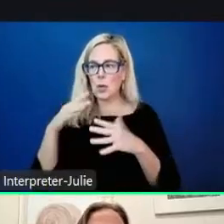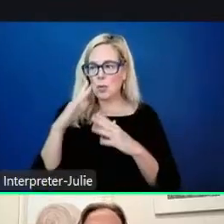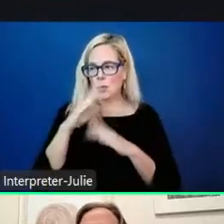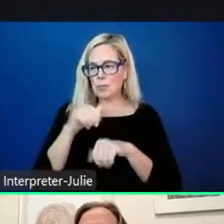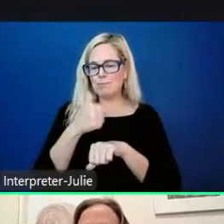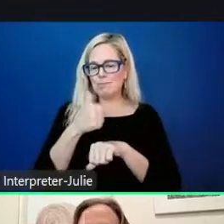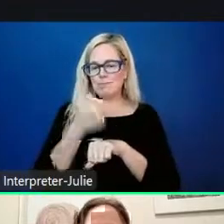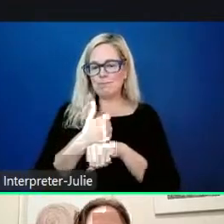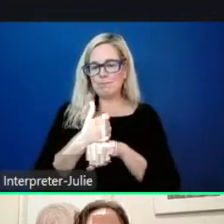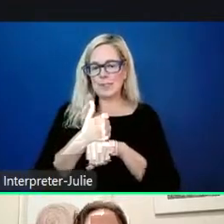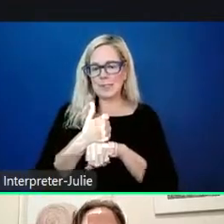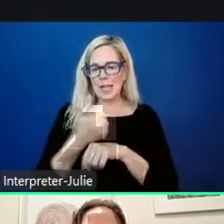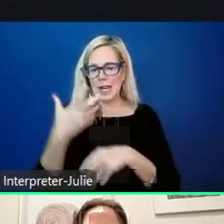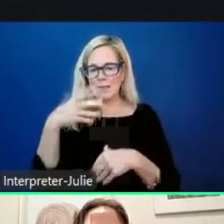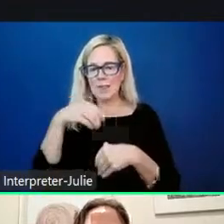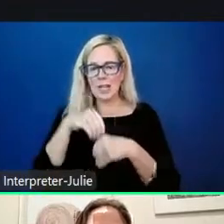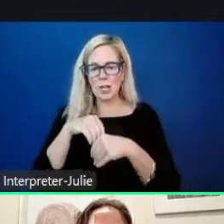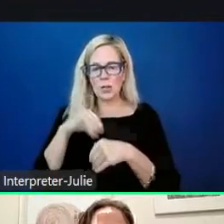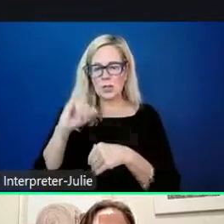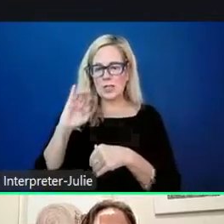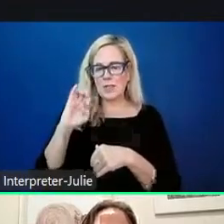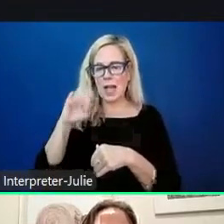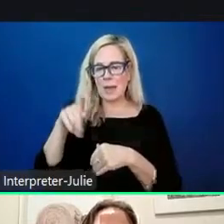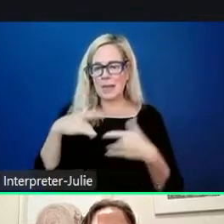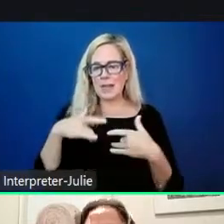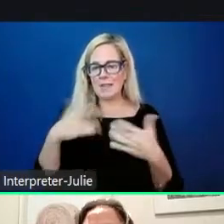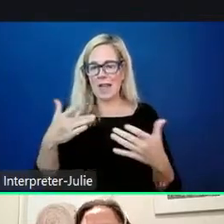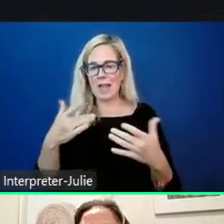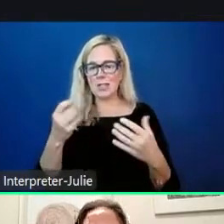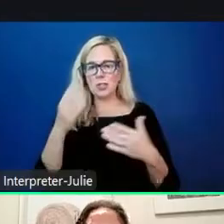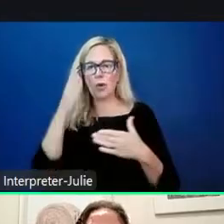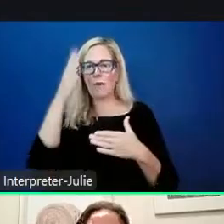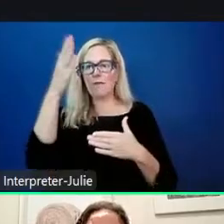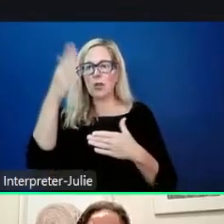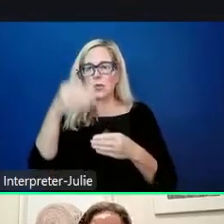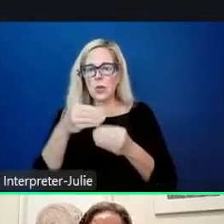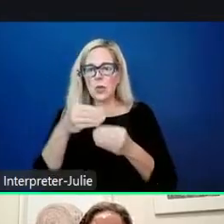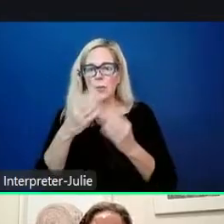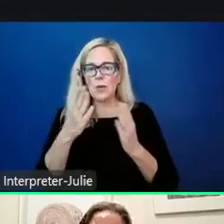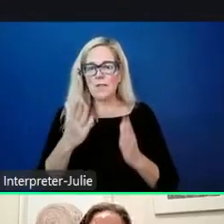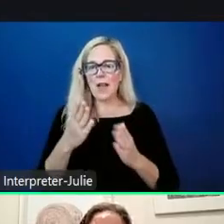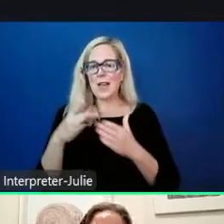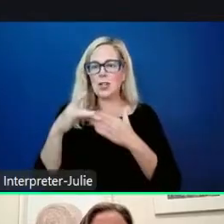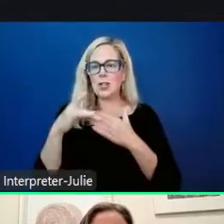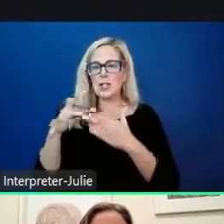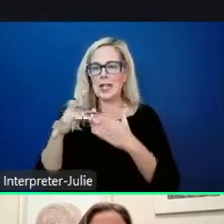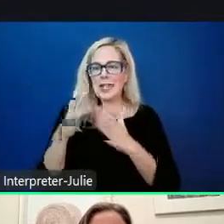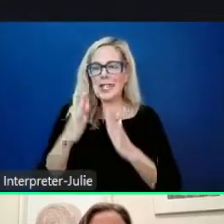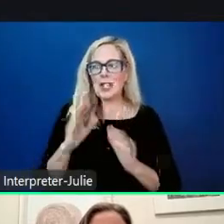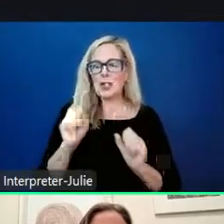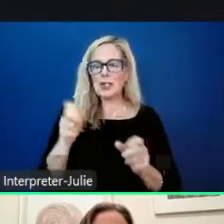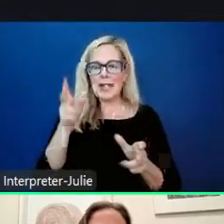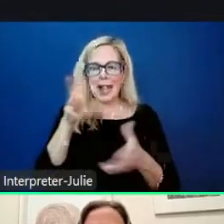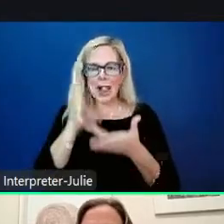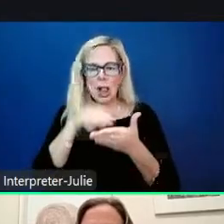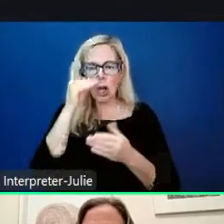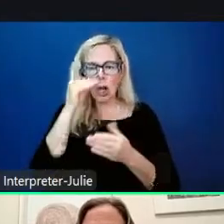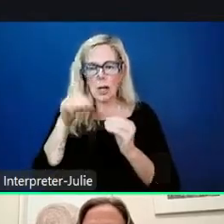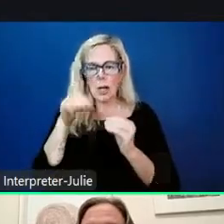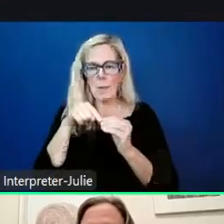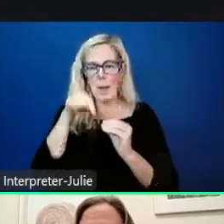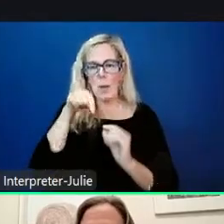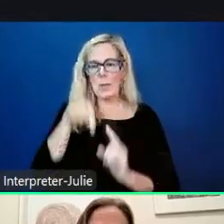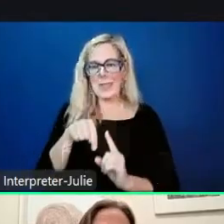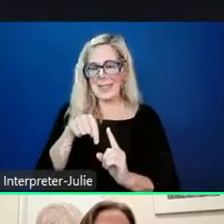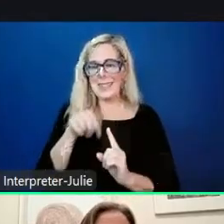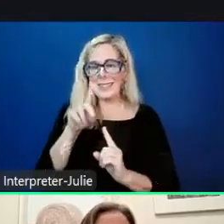event so that future healthcare providers and leaders could learn about these not so rare conditions that can go